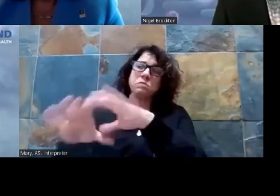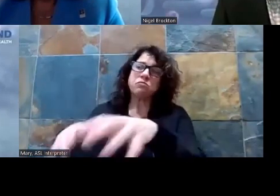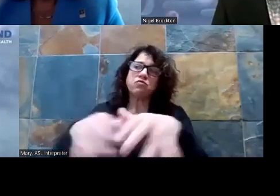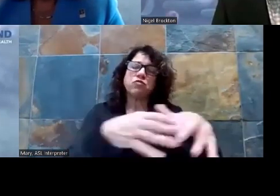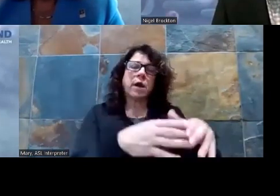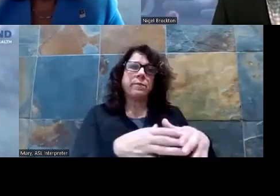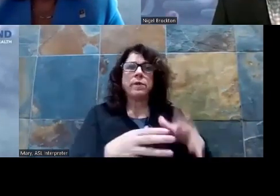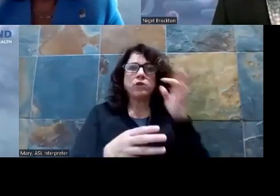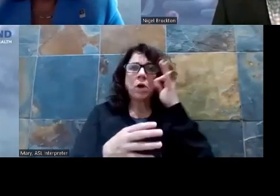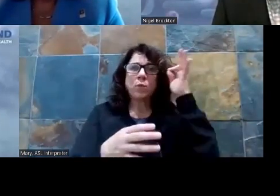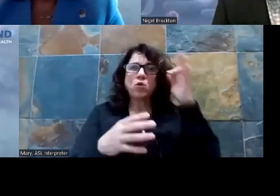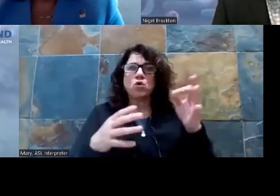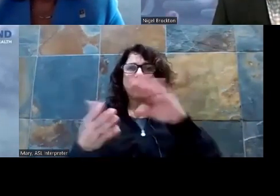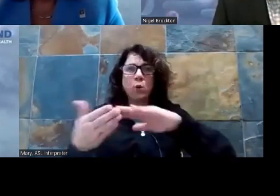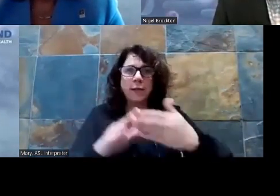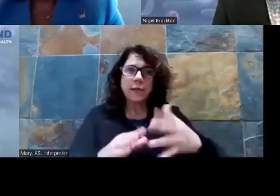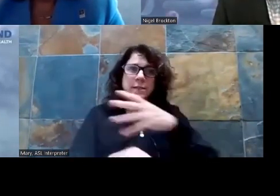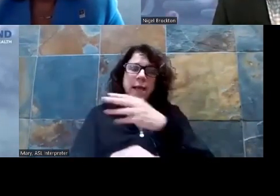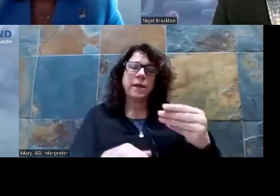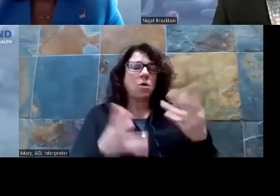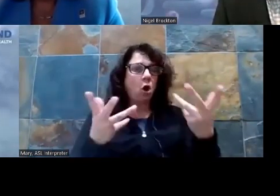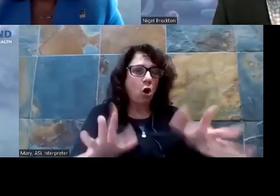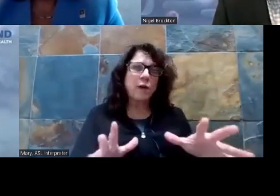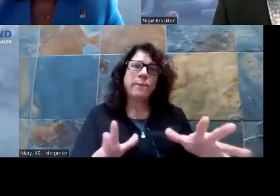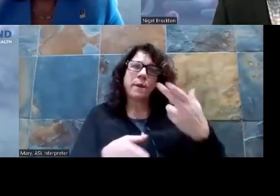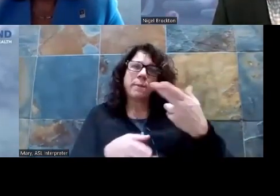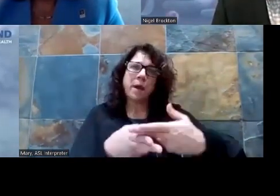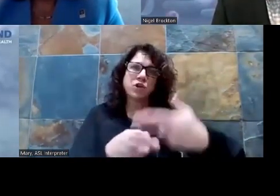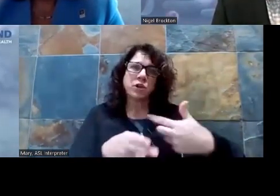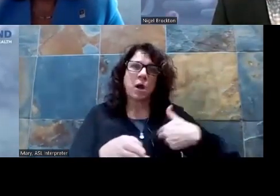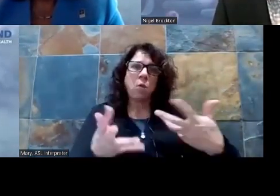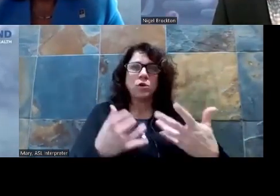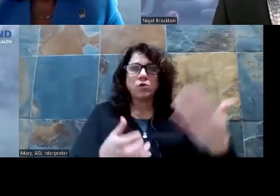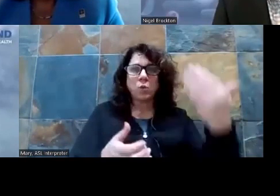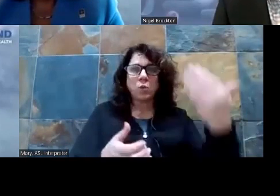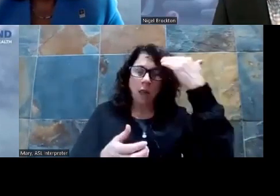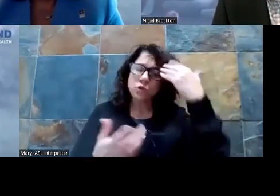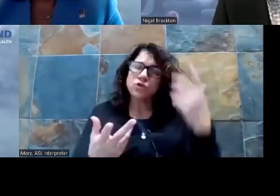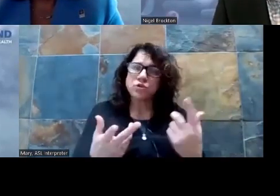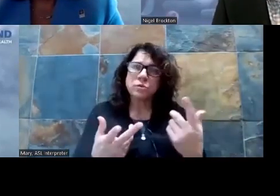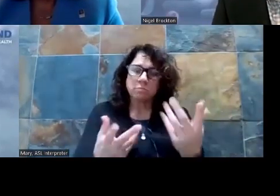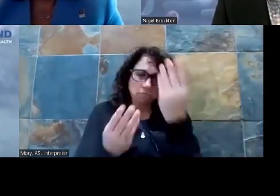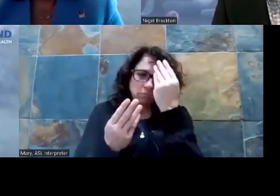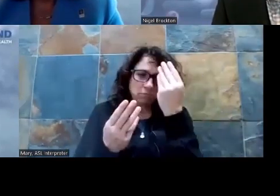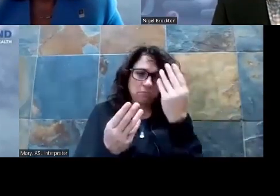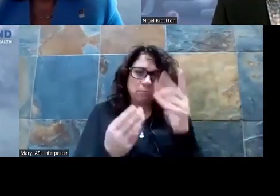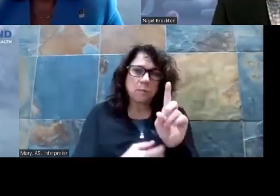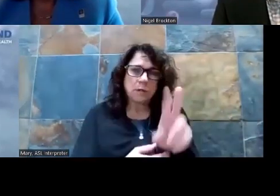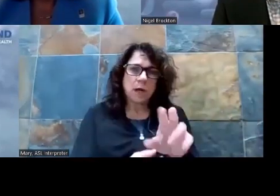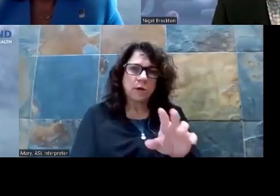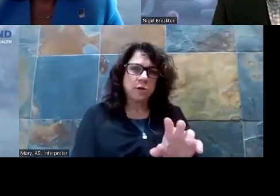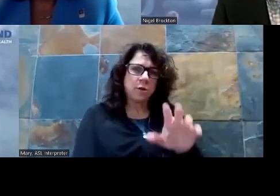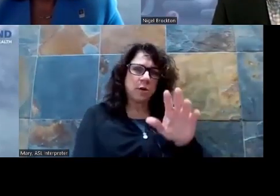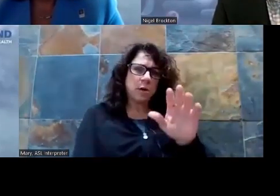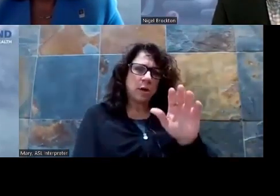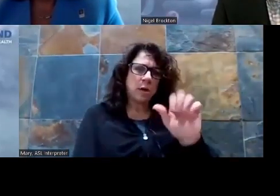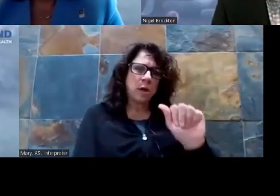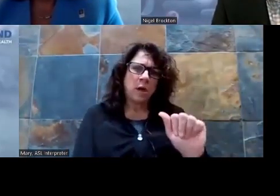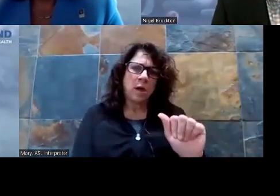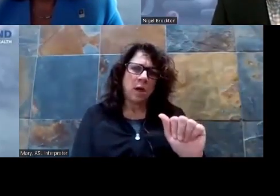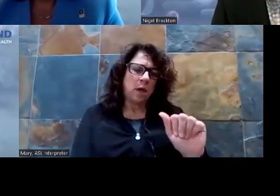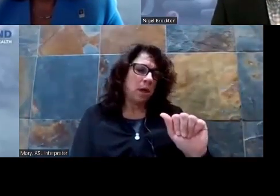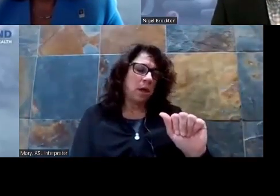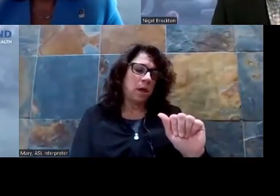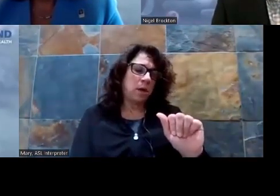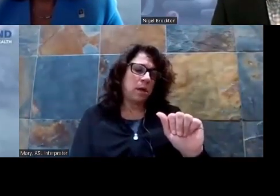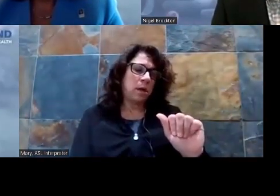tribal communities. And as has already been mentioned, I just want to acknowledge Dr. Ahmed and the respect that she